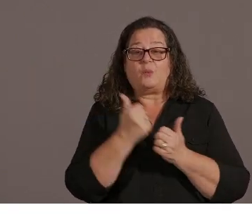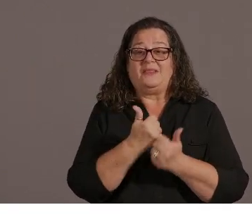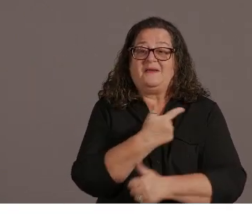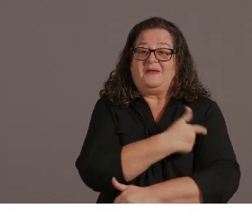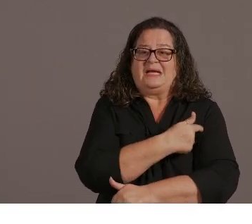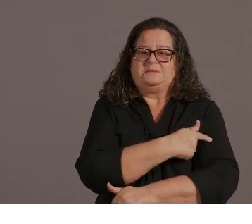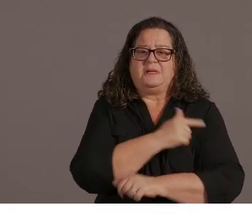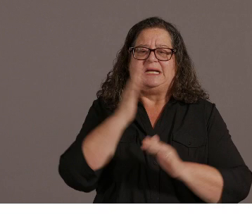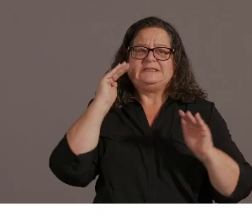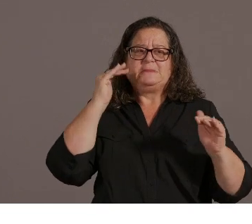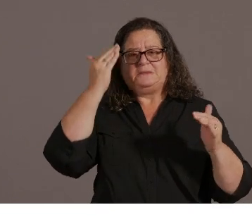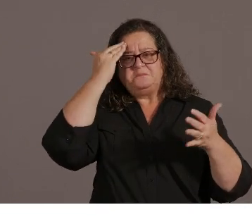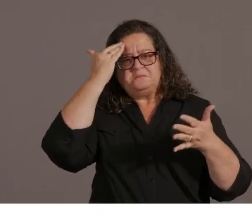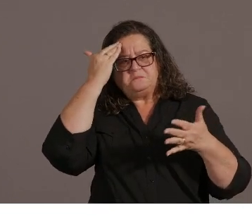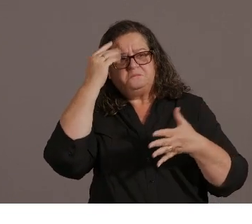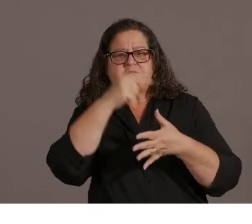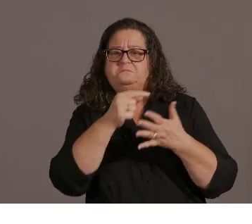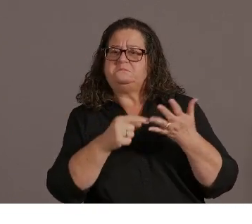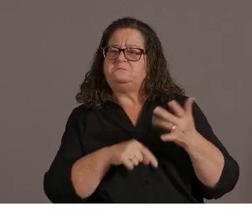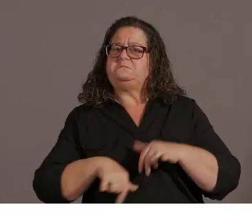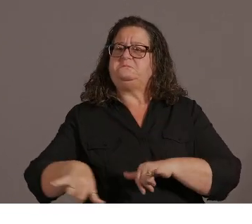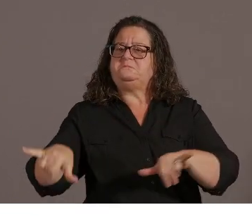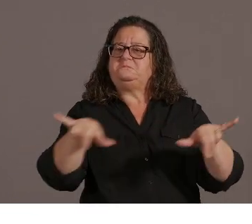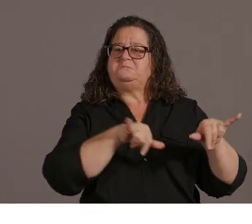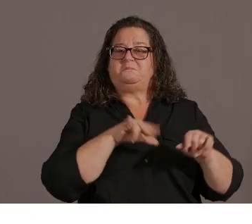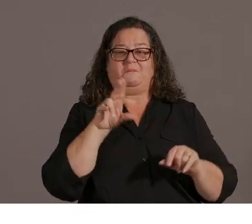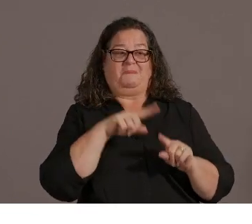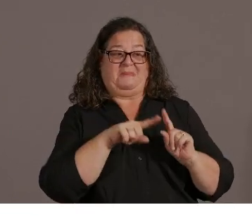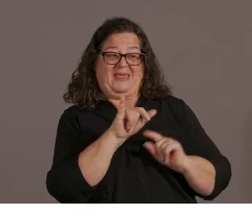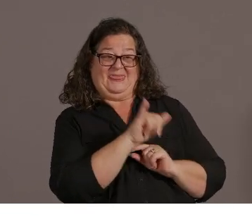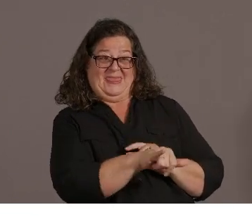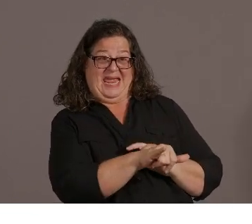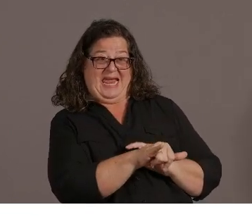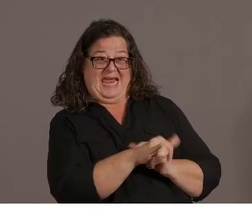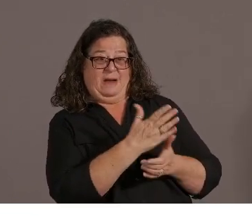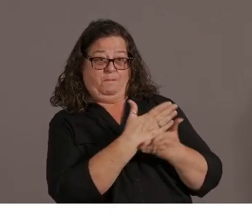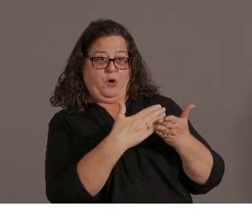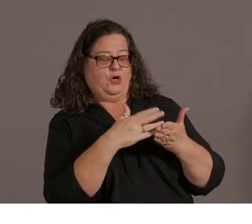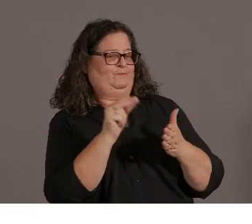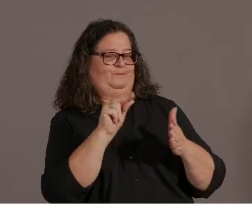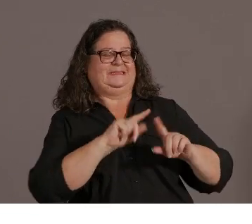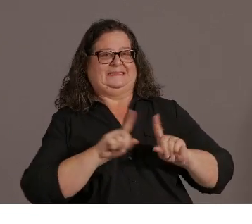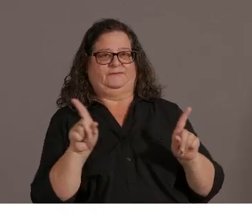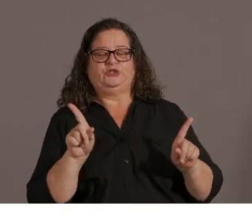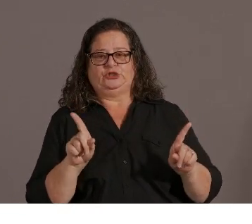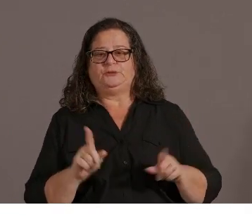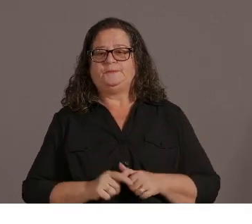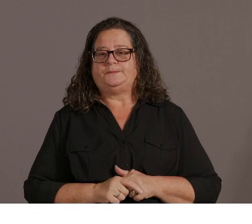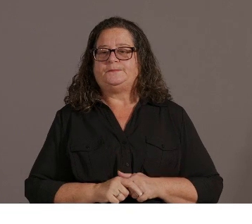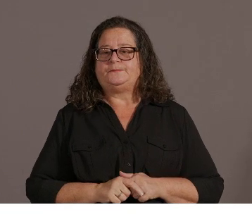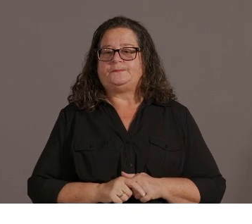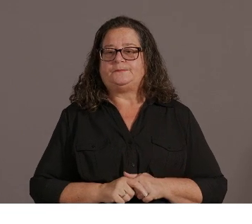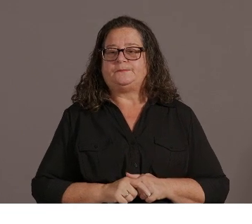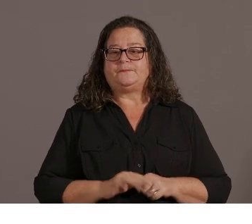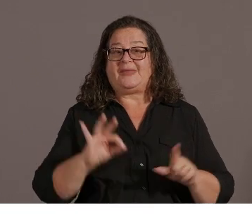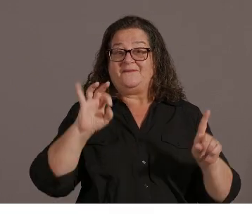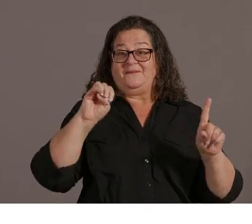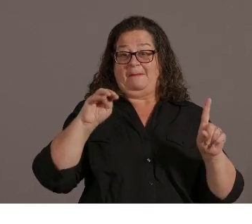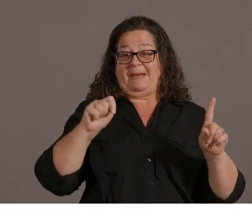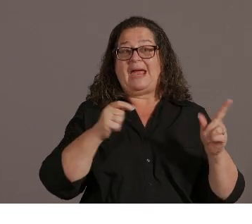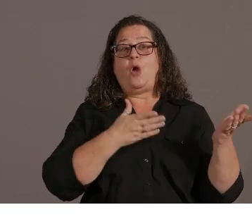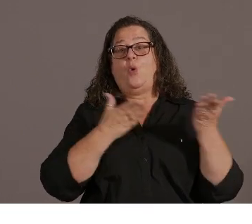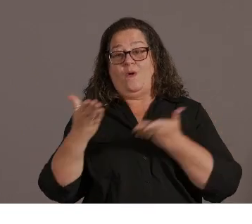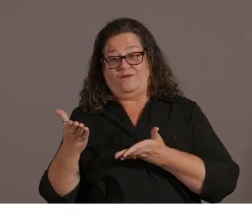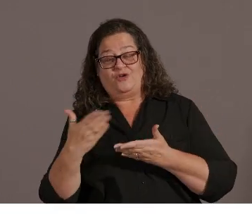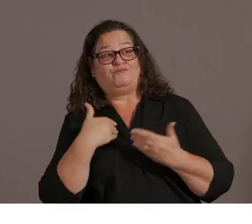We appreciate the opportunity to partner with FEMA on the development of new opportunities, but really looking at our